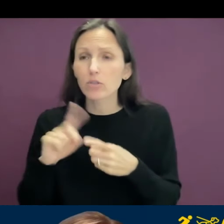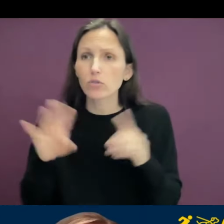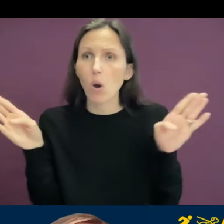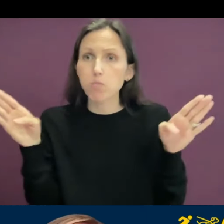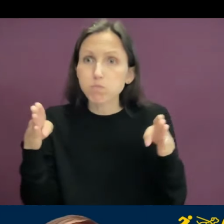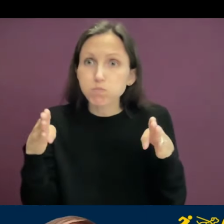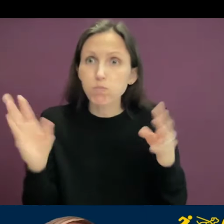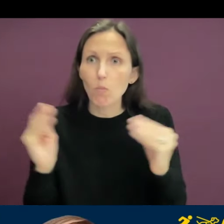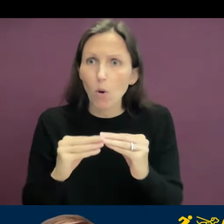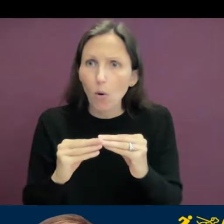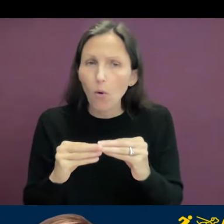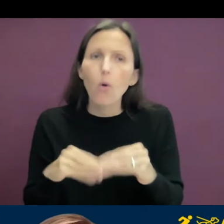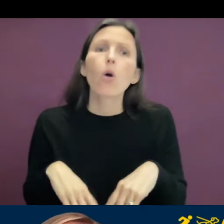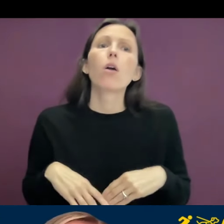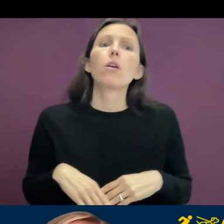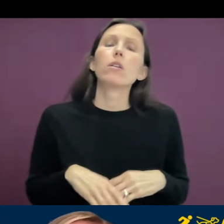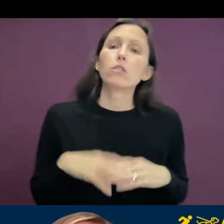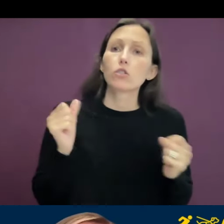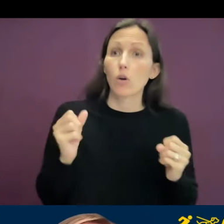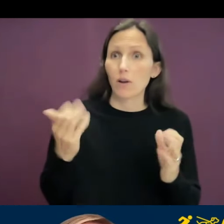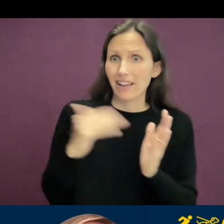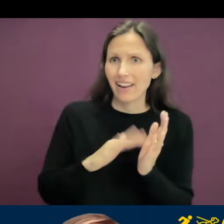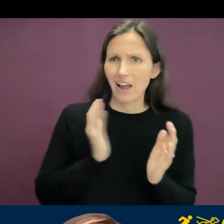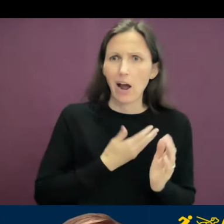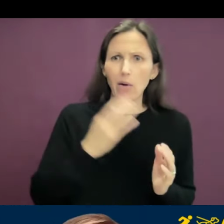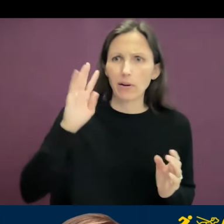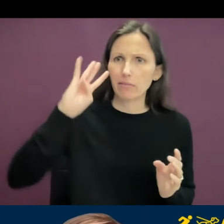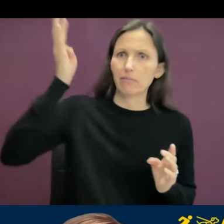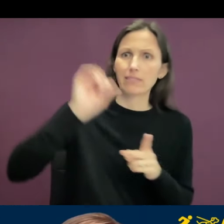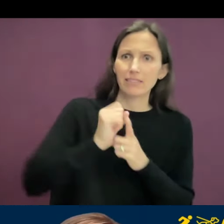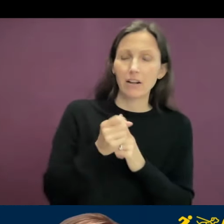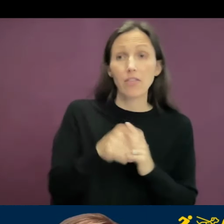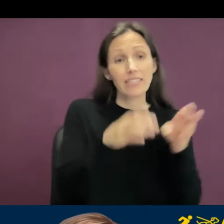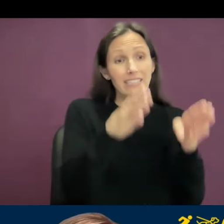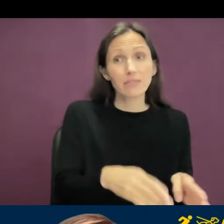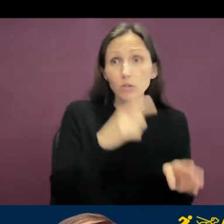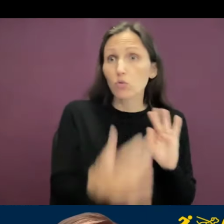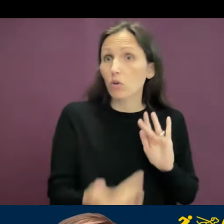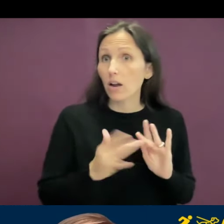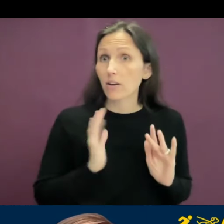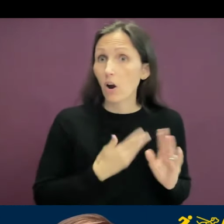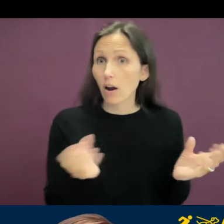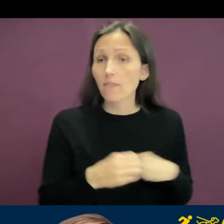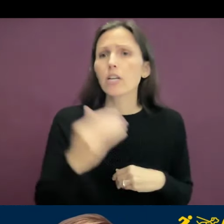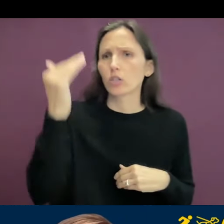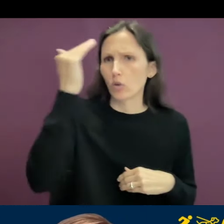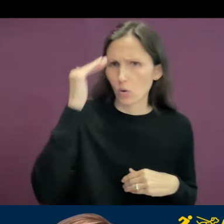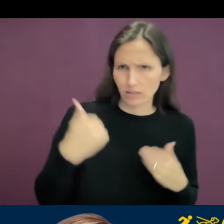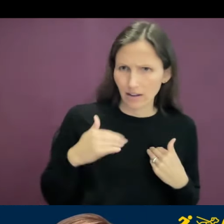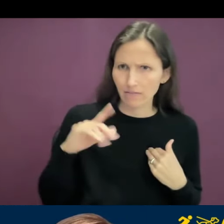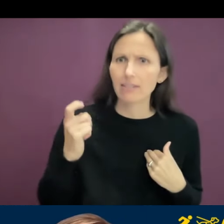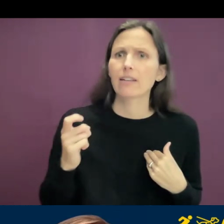further. So in our hypothetical scenario, the individual who has contacted our office knows that they have a diagnosis